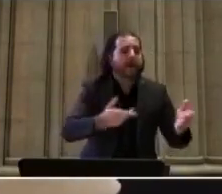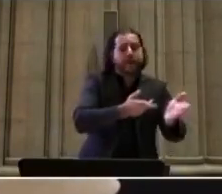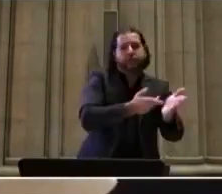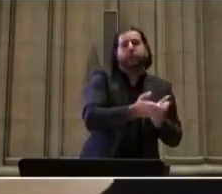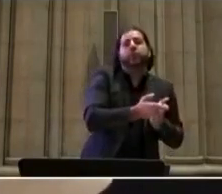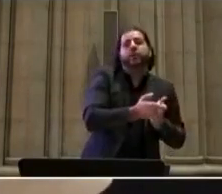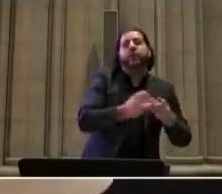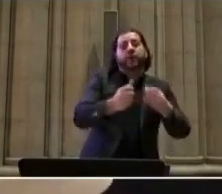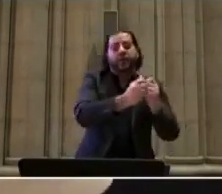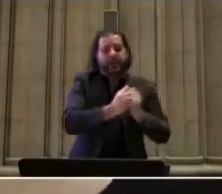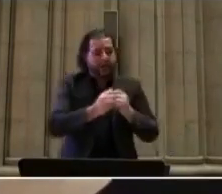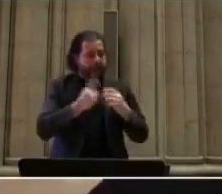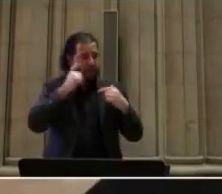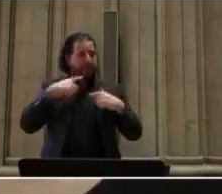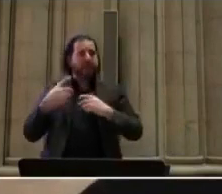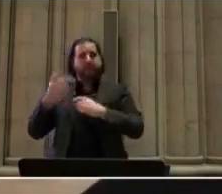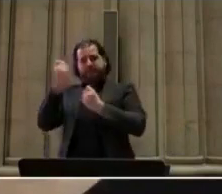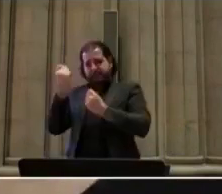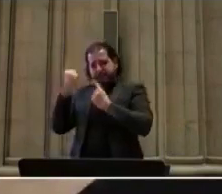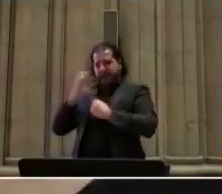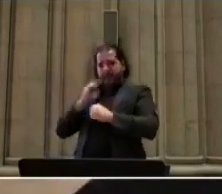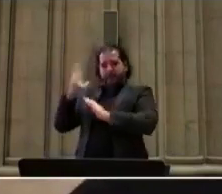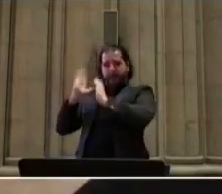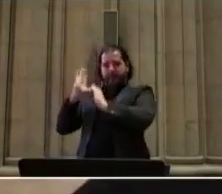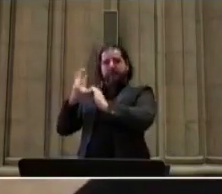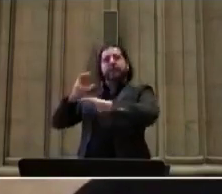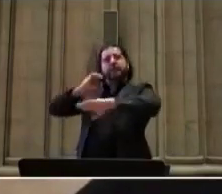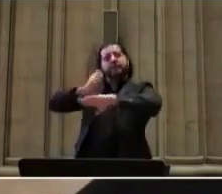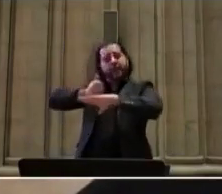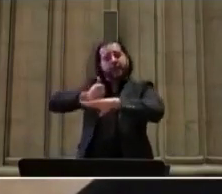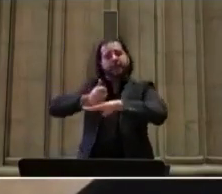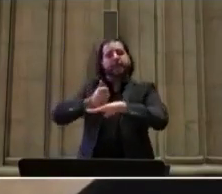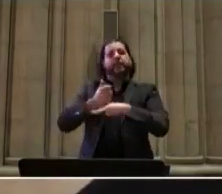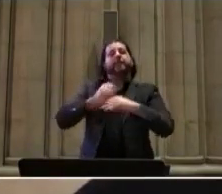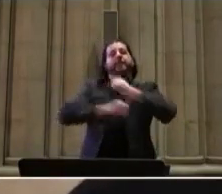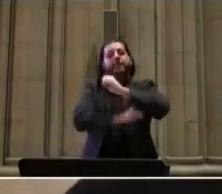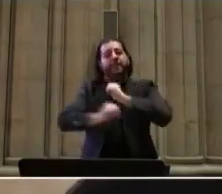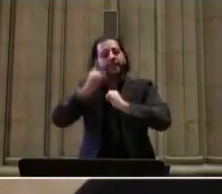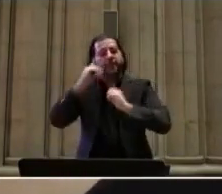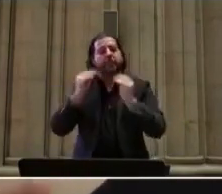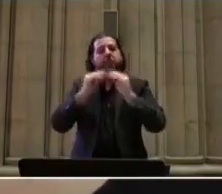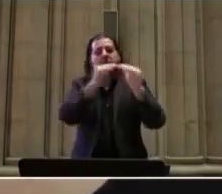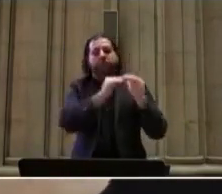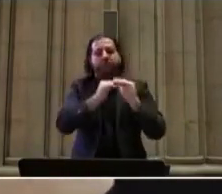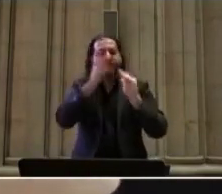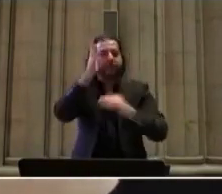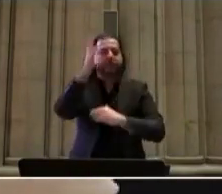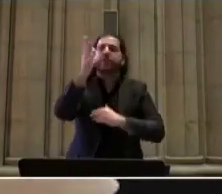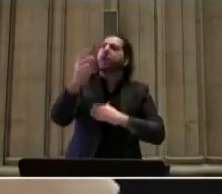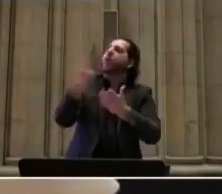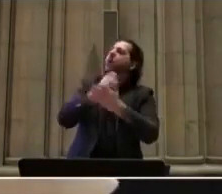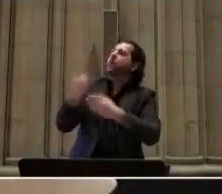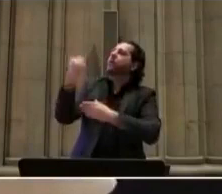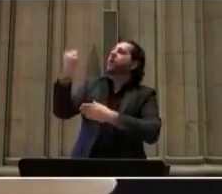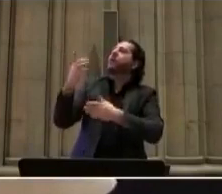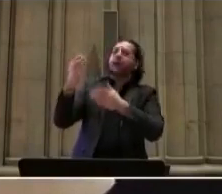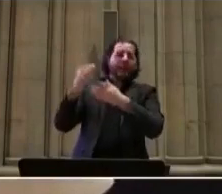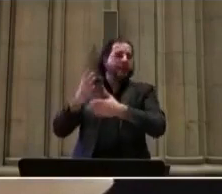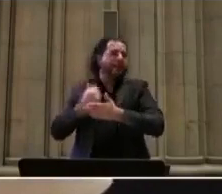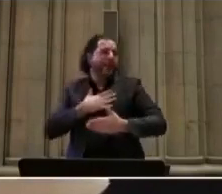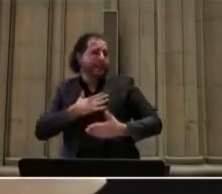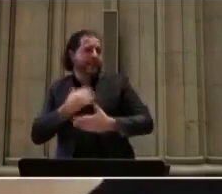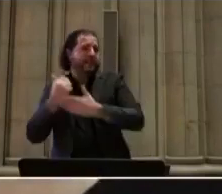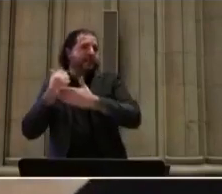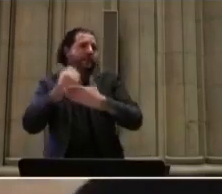Together, we reckon with our past and we lay the foundation for a more just future. Holy One, we ask that you protect President